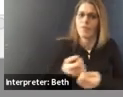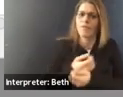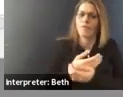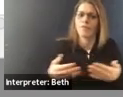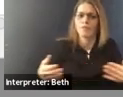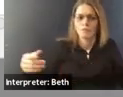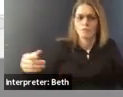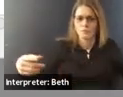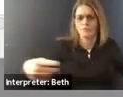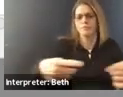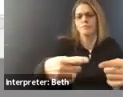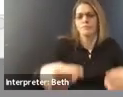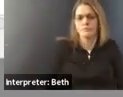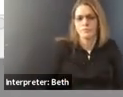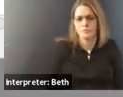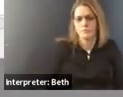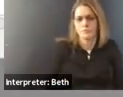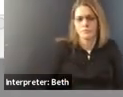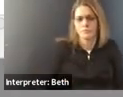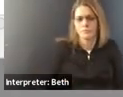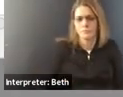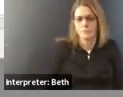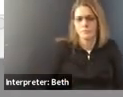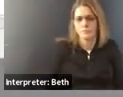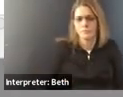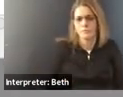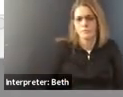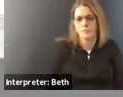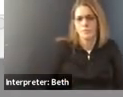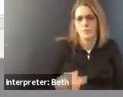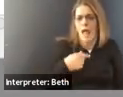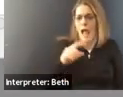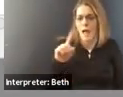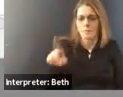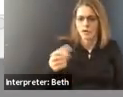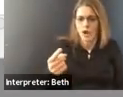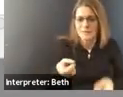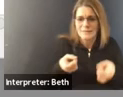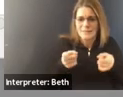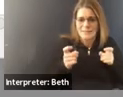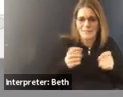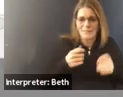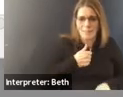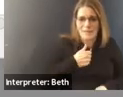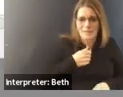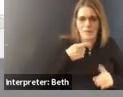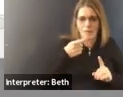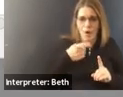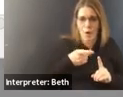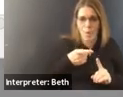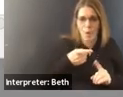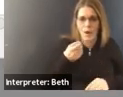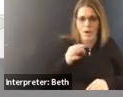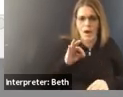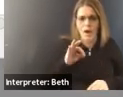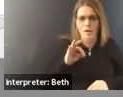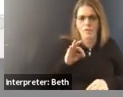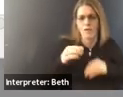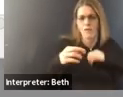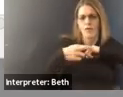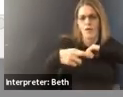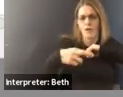And I'm just giving myself a point of reference for where the main body might